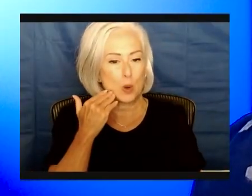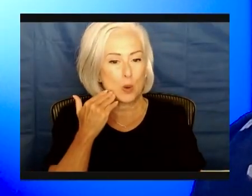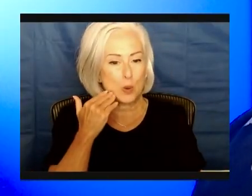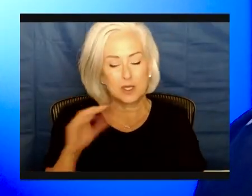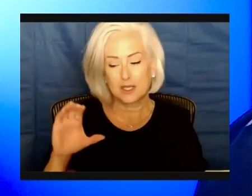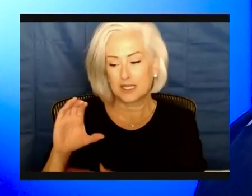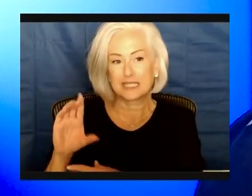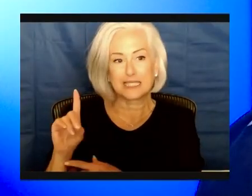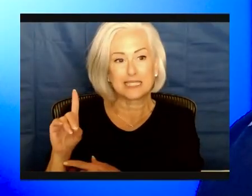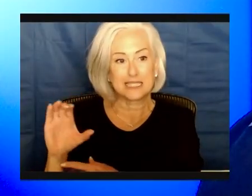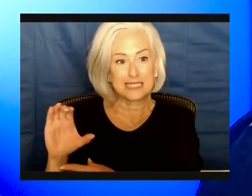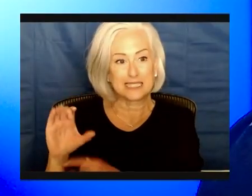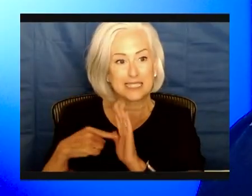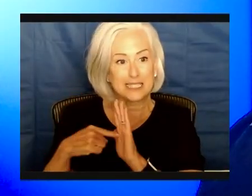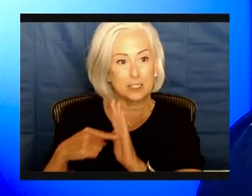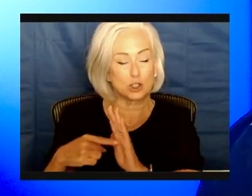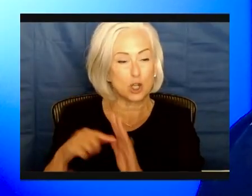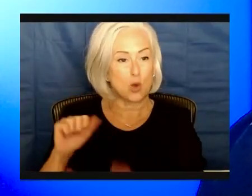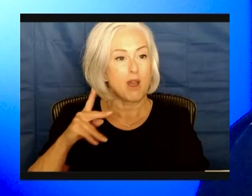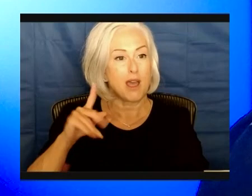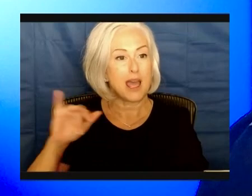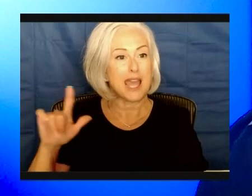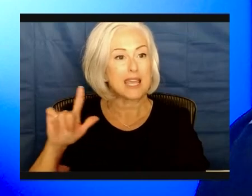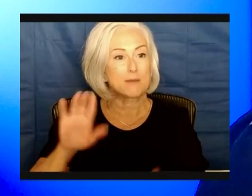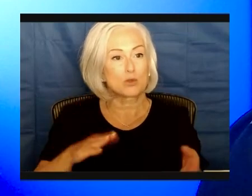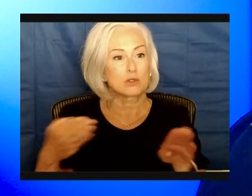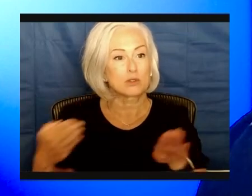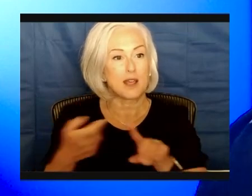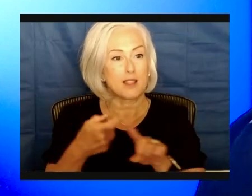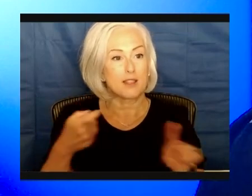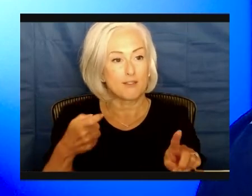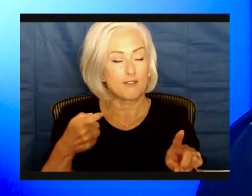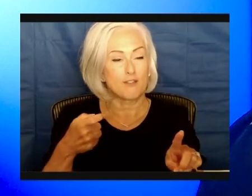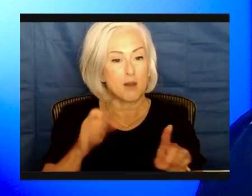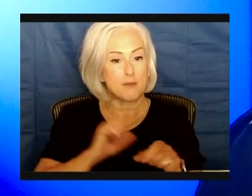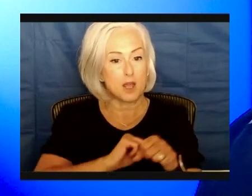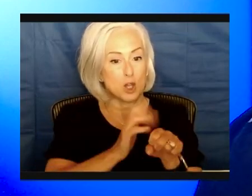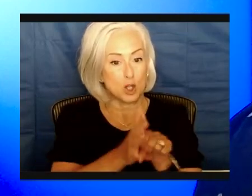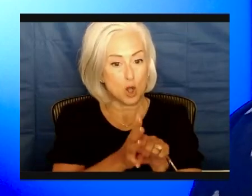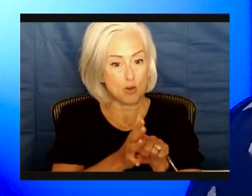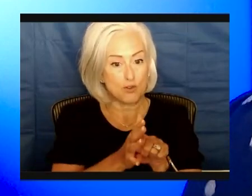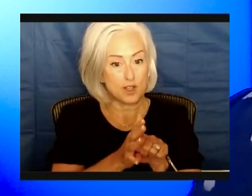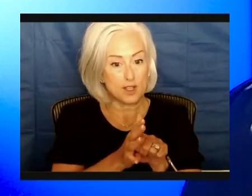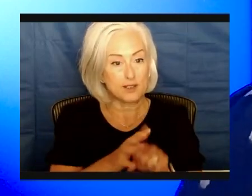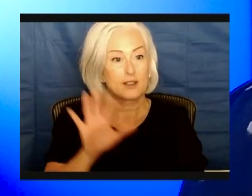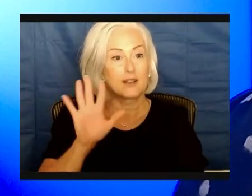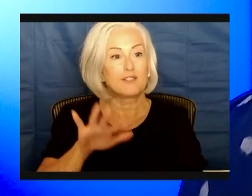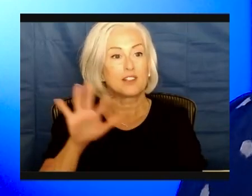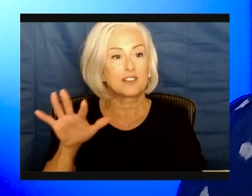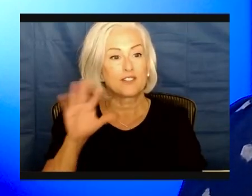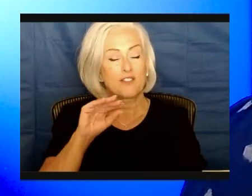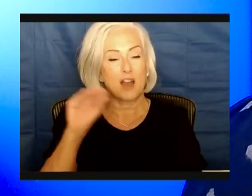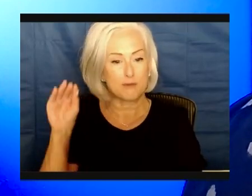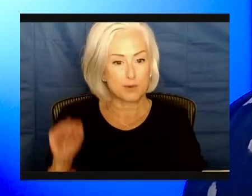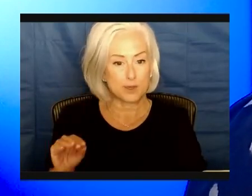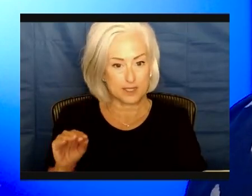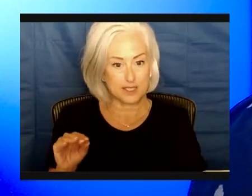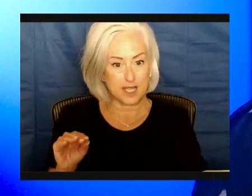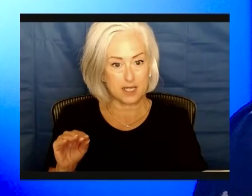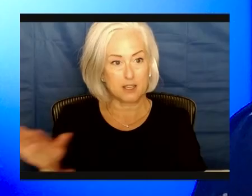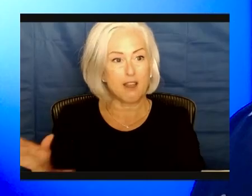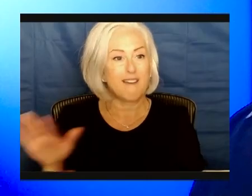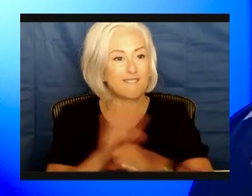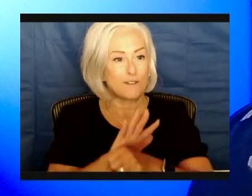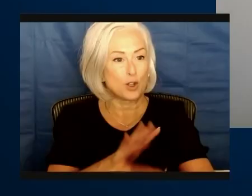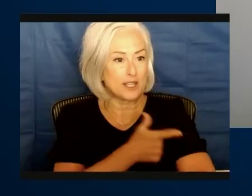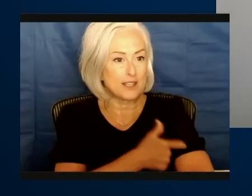that April deaths from COVID were close to 55%, and those people were fully vaccinated. Can